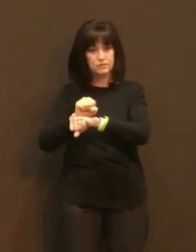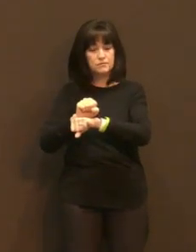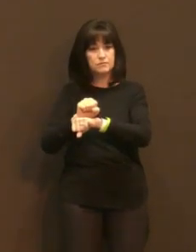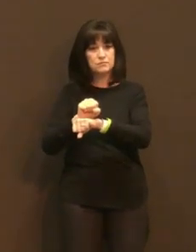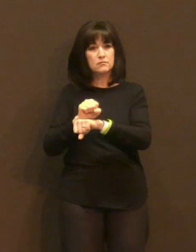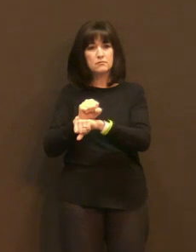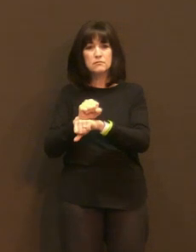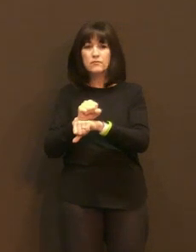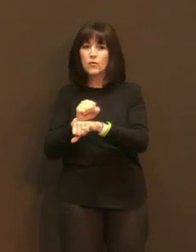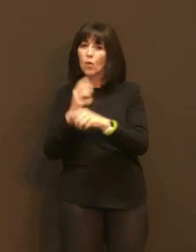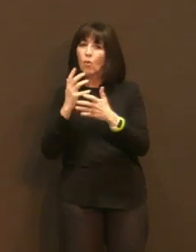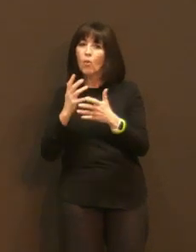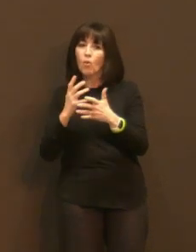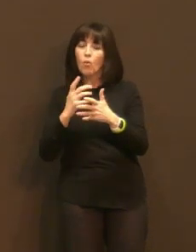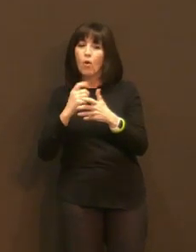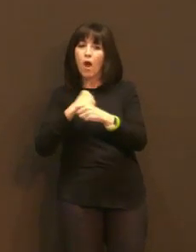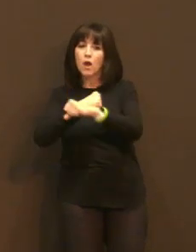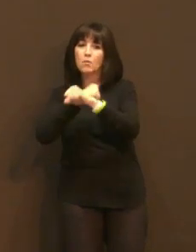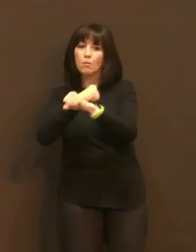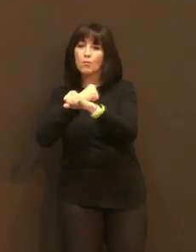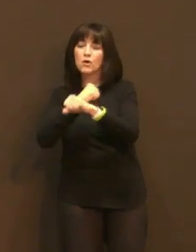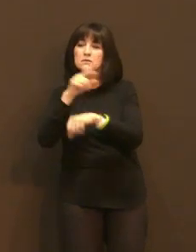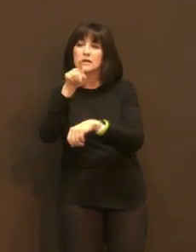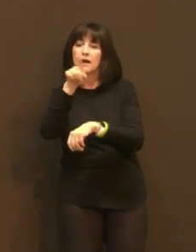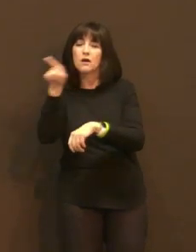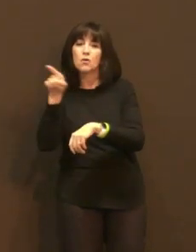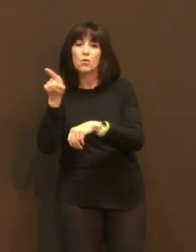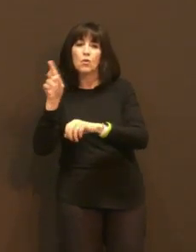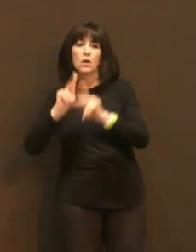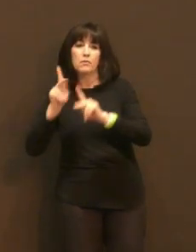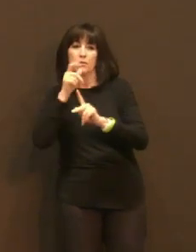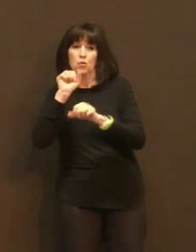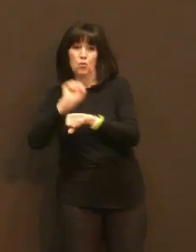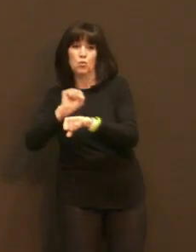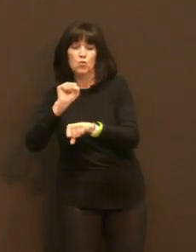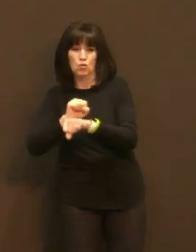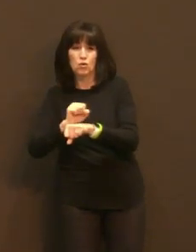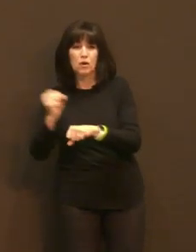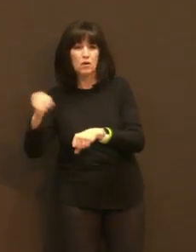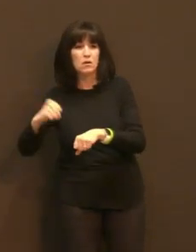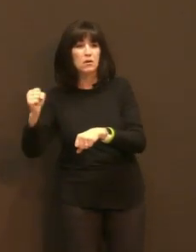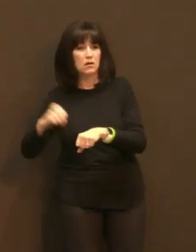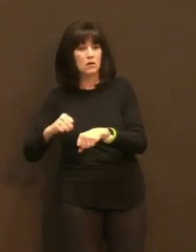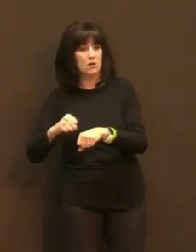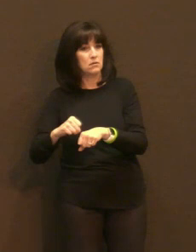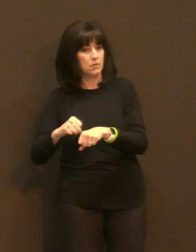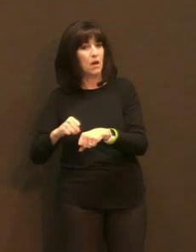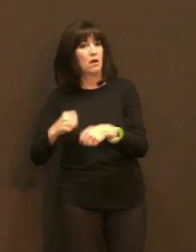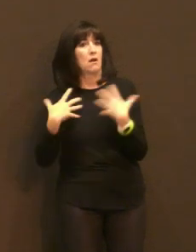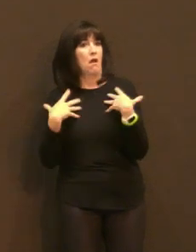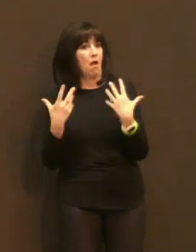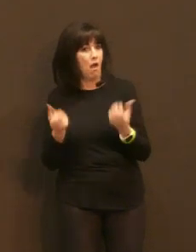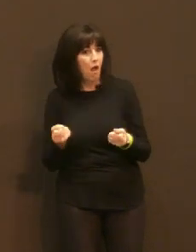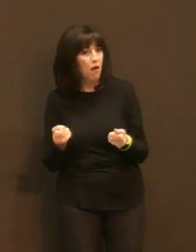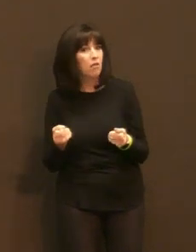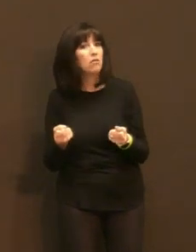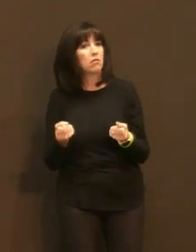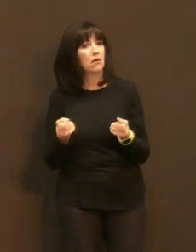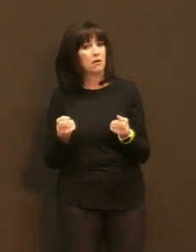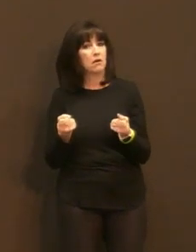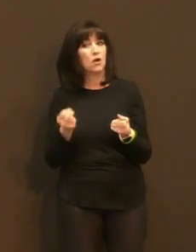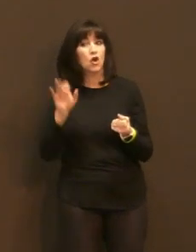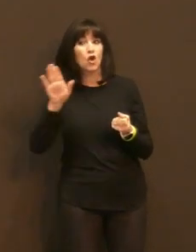those essential workers themselves, but also to help protect the health and welfare of